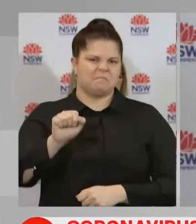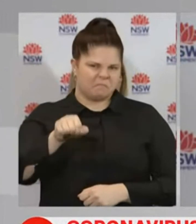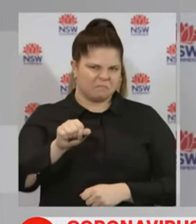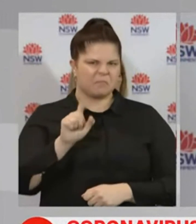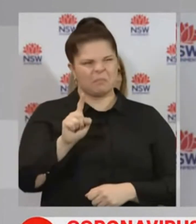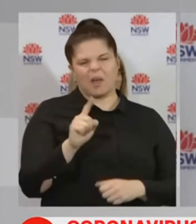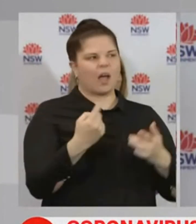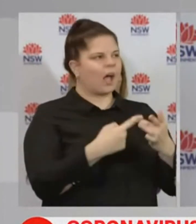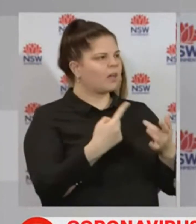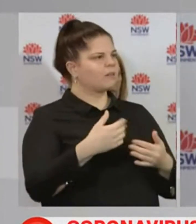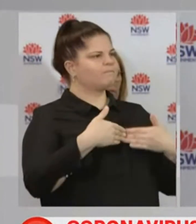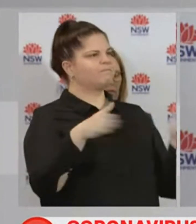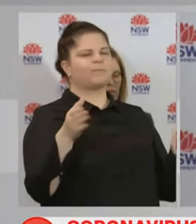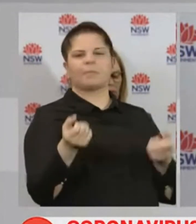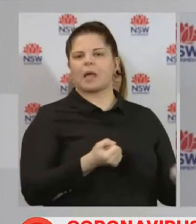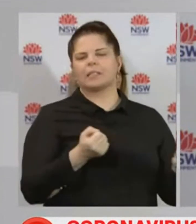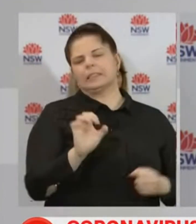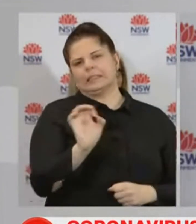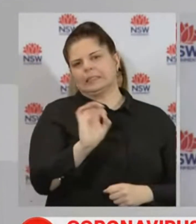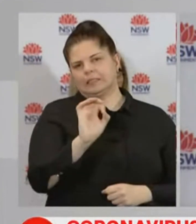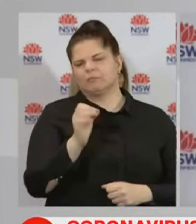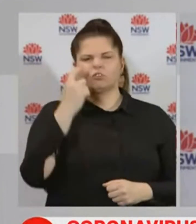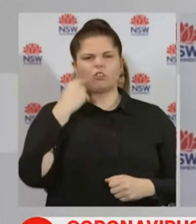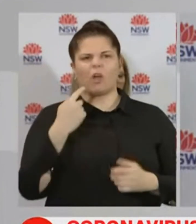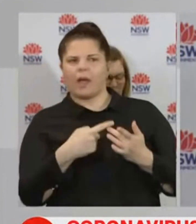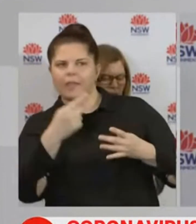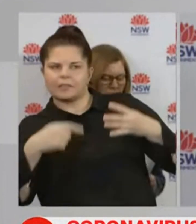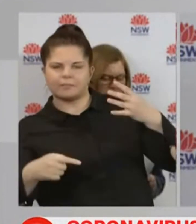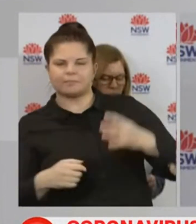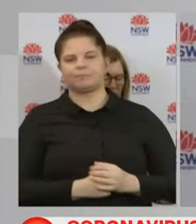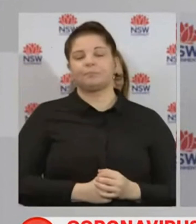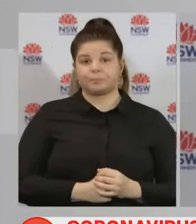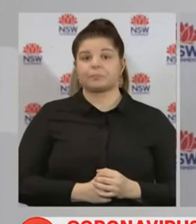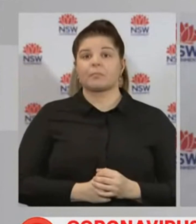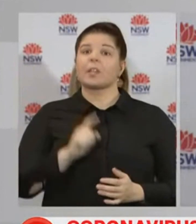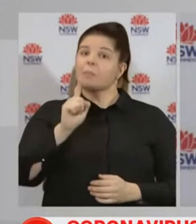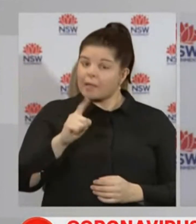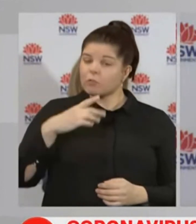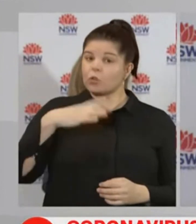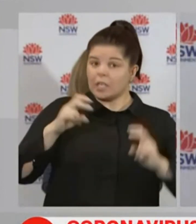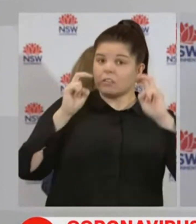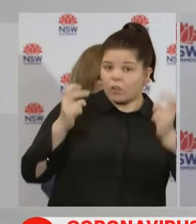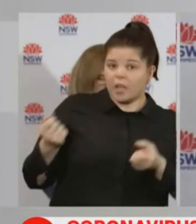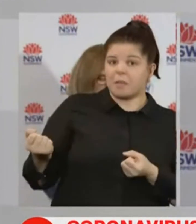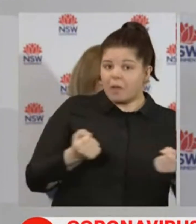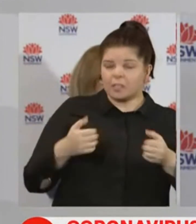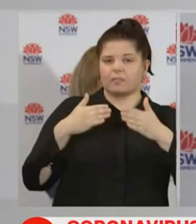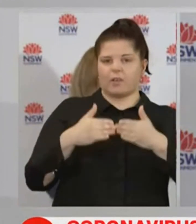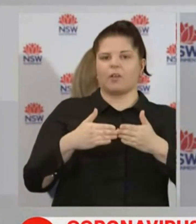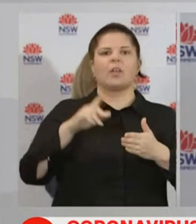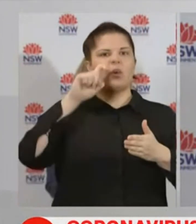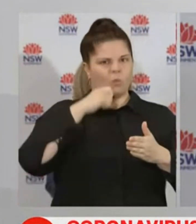want to stress that we will have strict social distancing on the network to protect everybody and to make sure the virus isn't acquired or